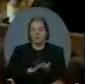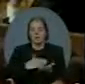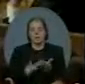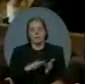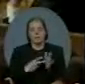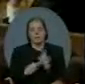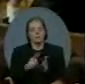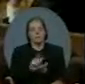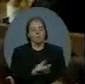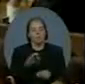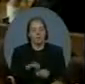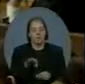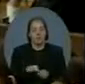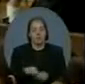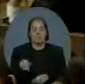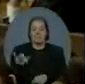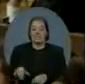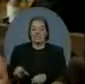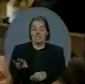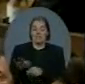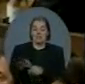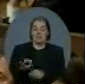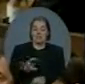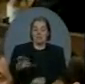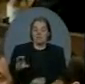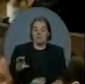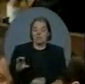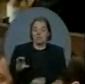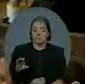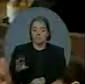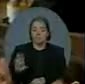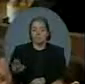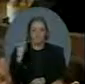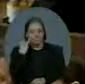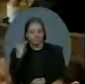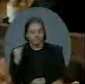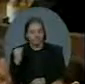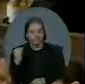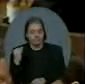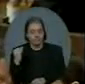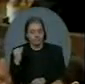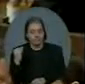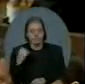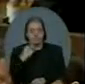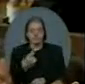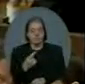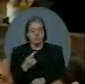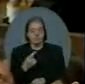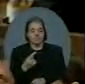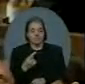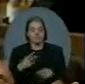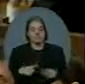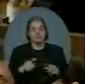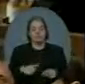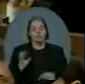Canada takes a somewhat unusual position that local Conservative candidates cannot mention, cannot promote in their advertising their national